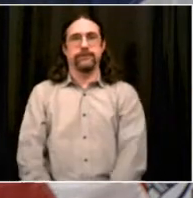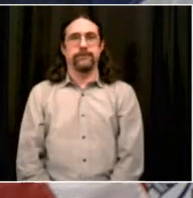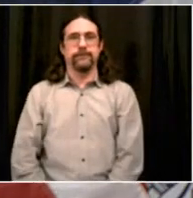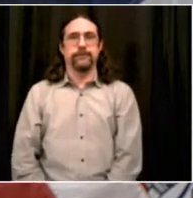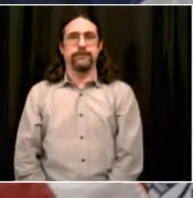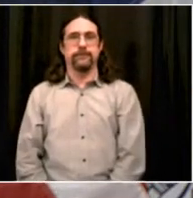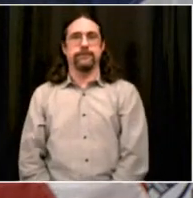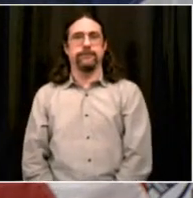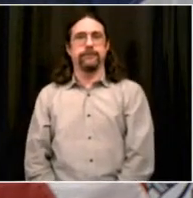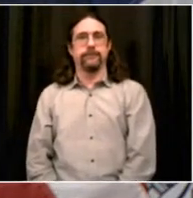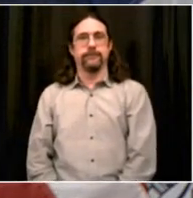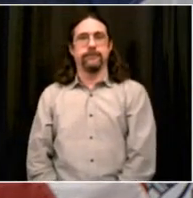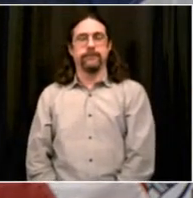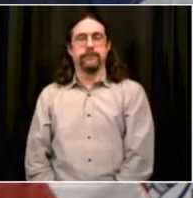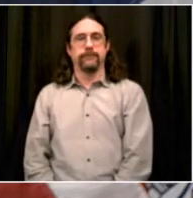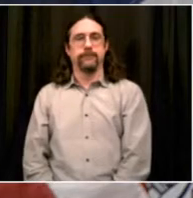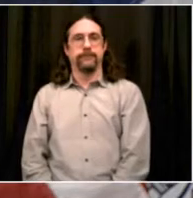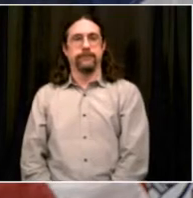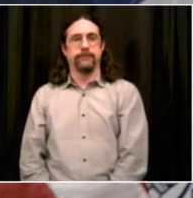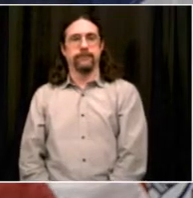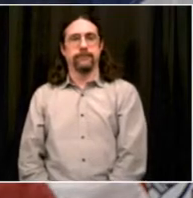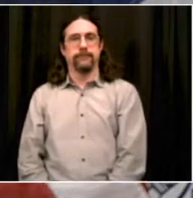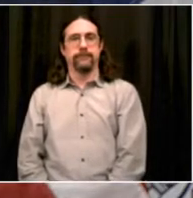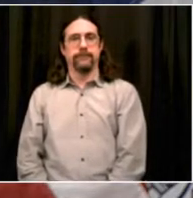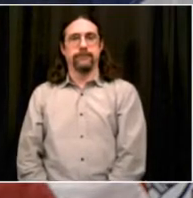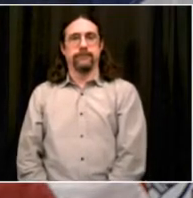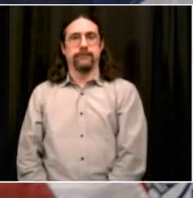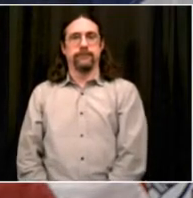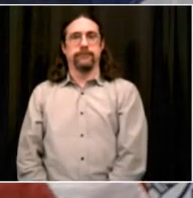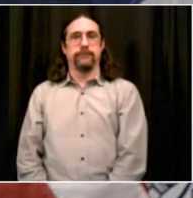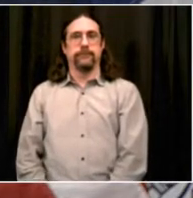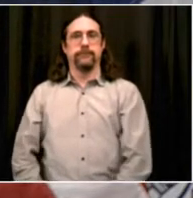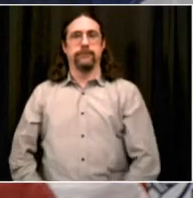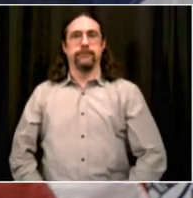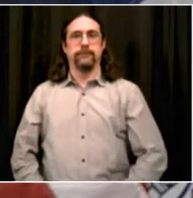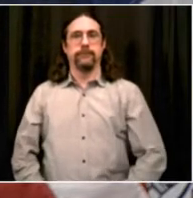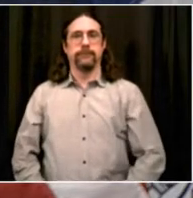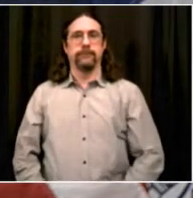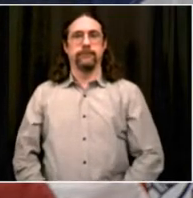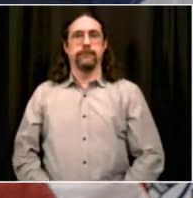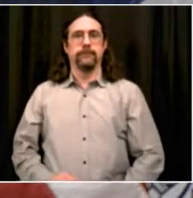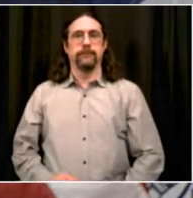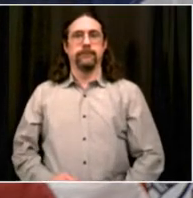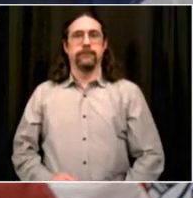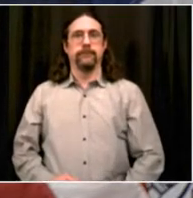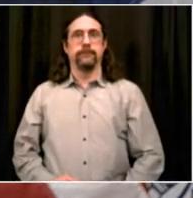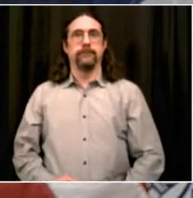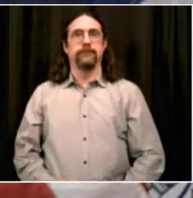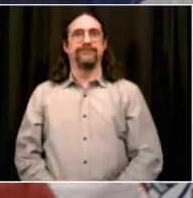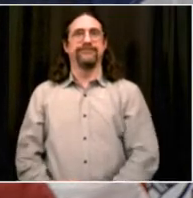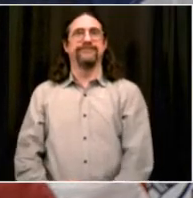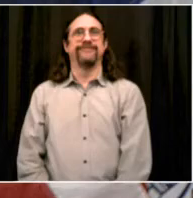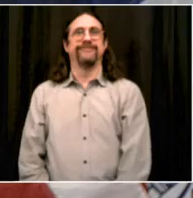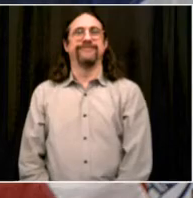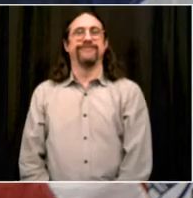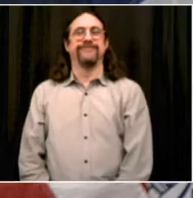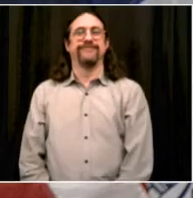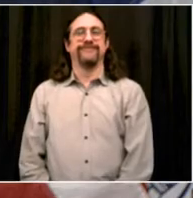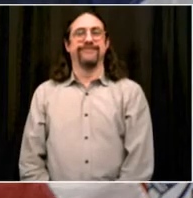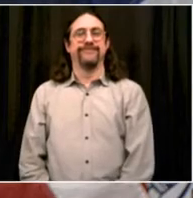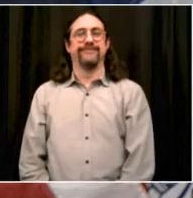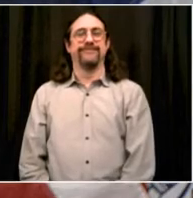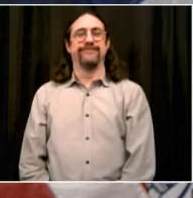control hasta que llegue la vacuna. Lo que sabemos será pronto. With